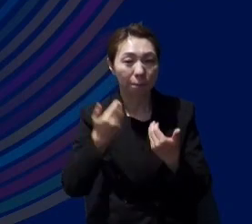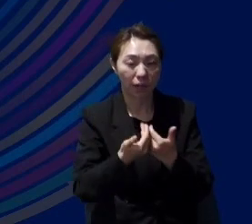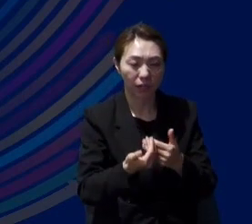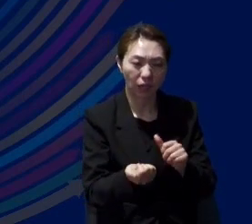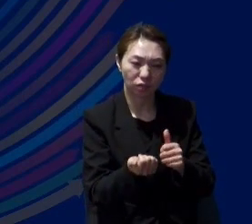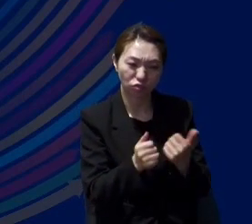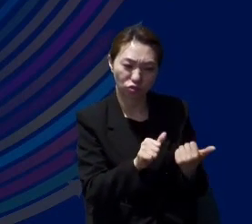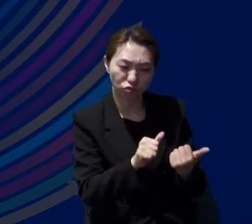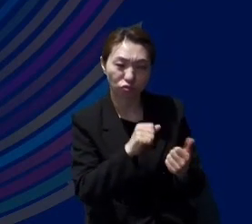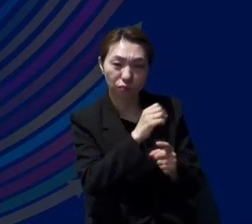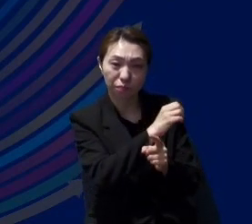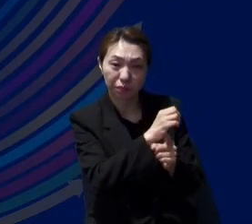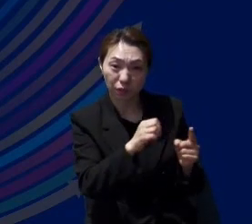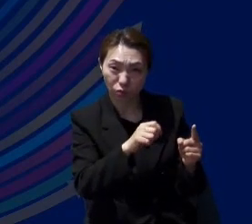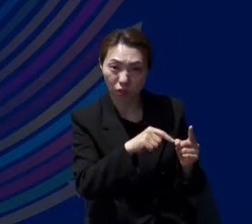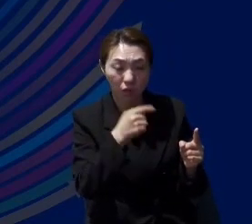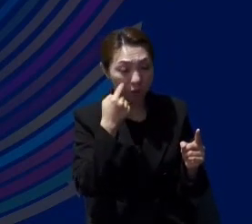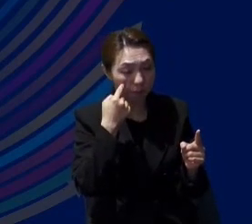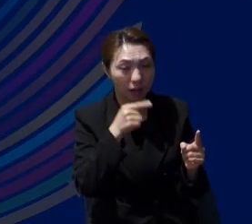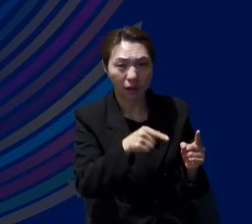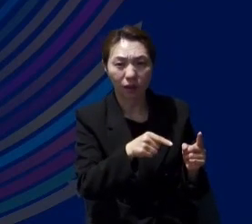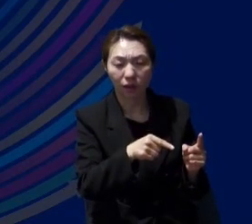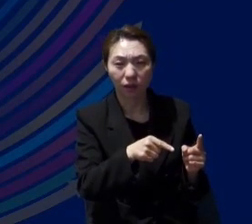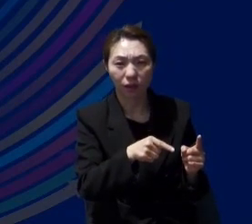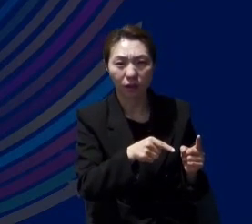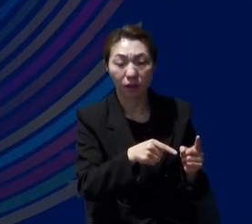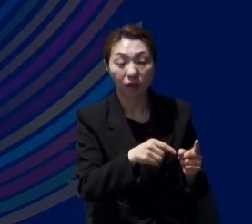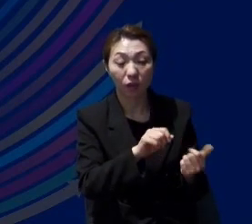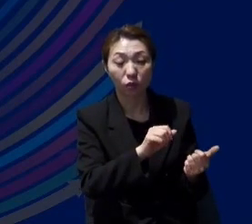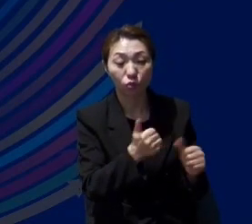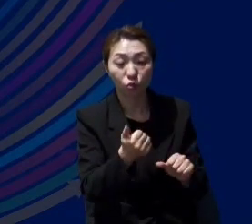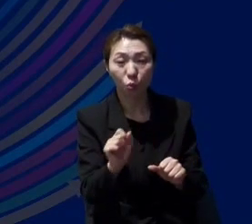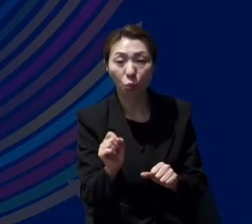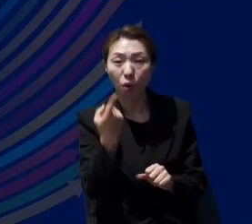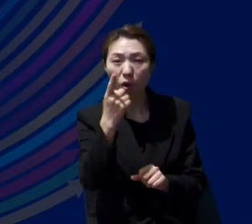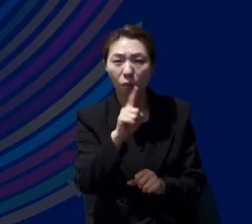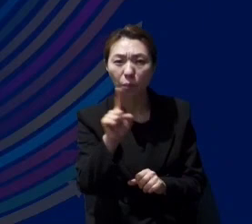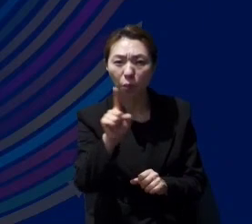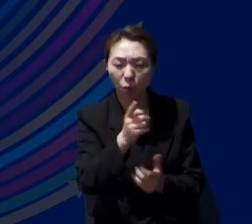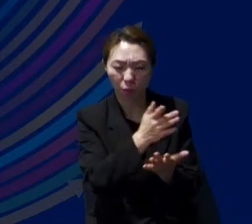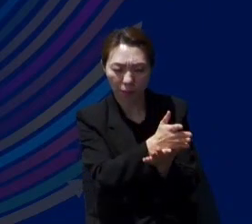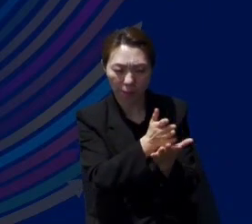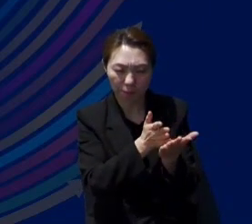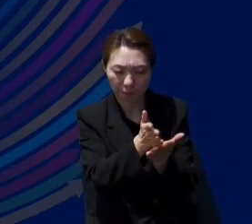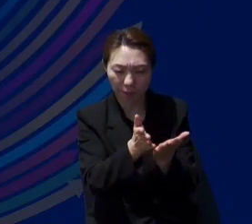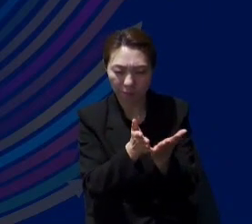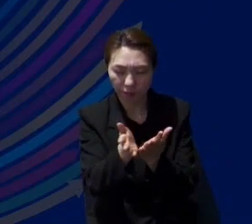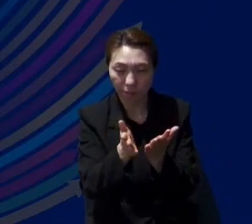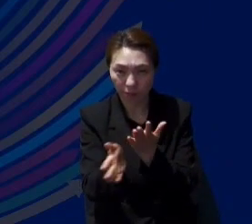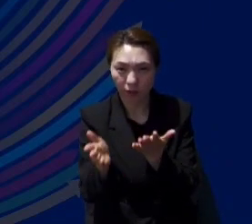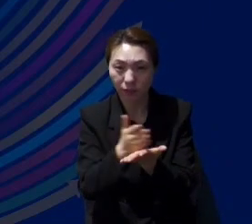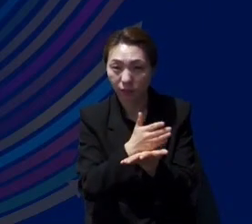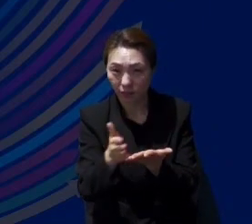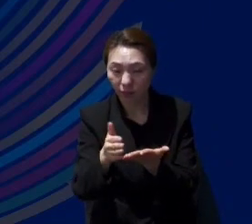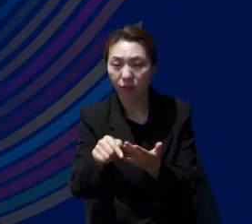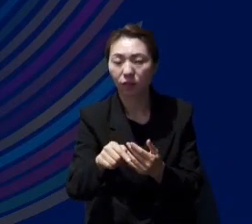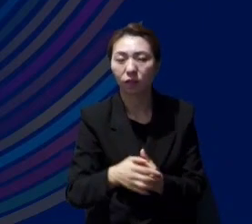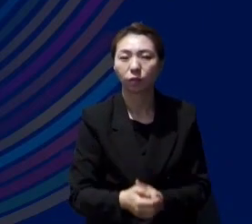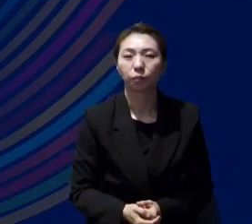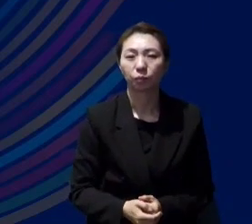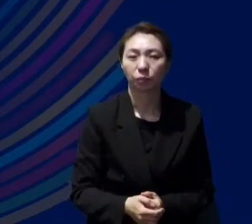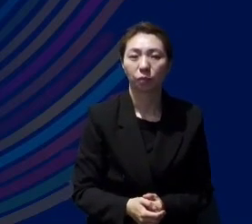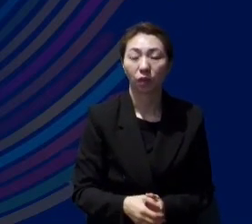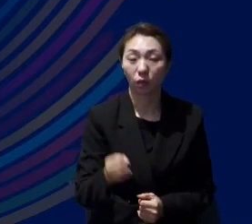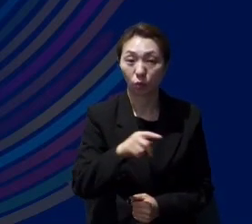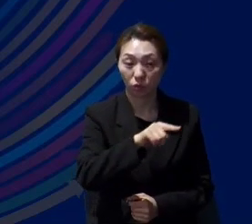GBD cause hierarchies. These are kind of larger groupings of different causes of death. And the different colors, again, indicate different racial and